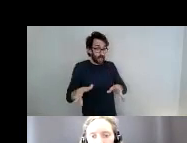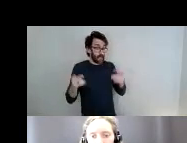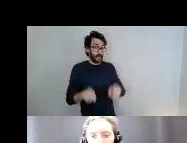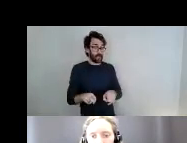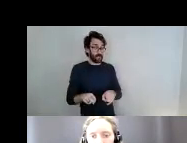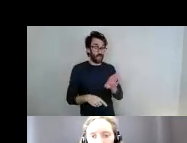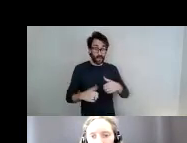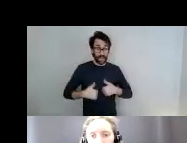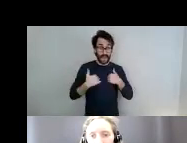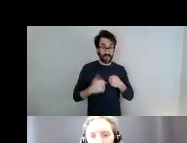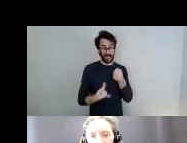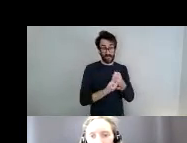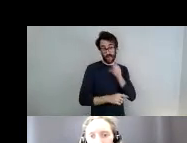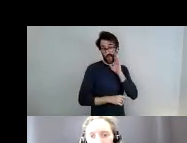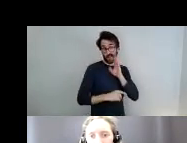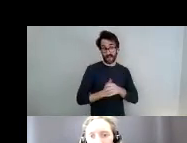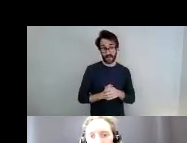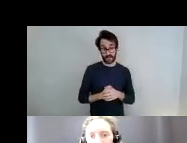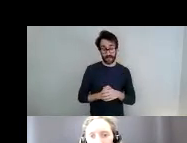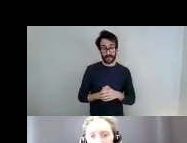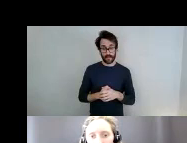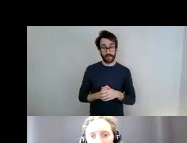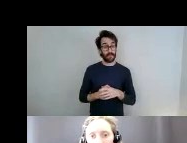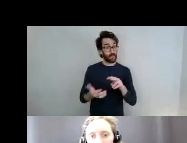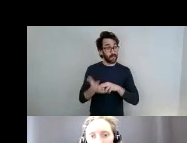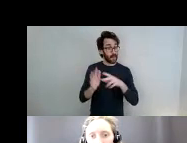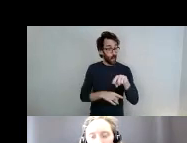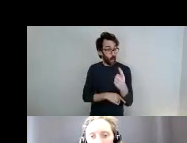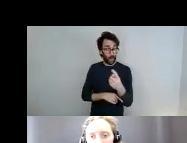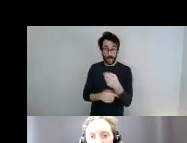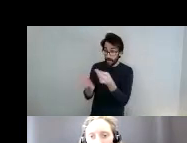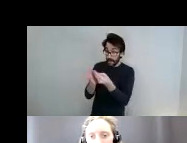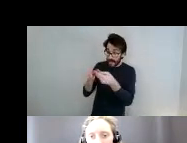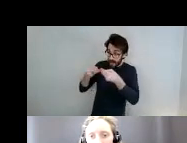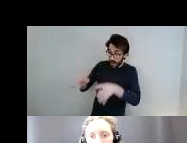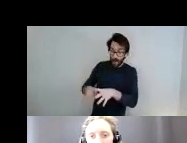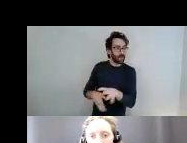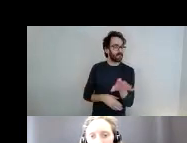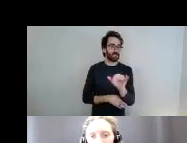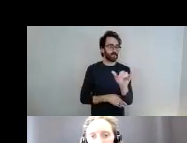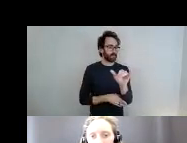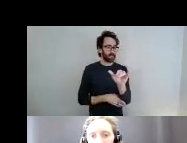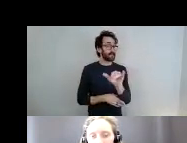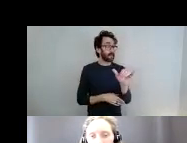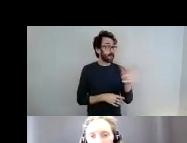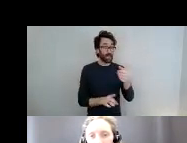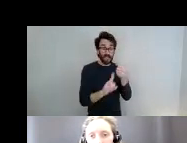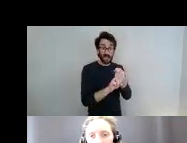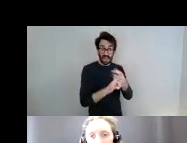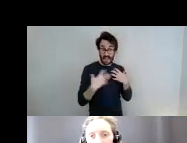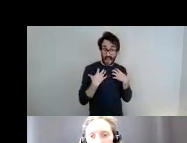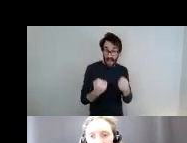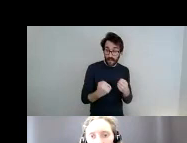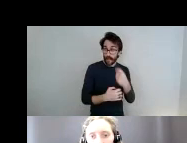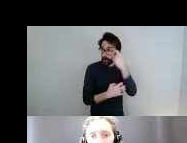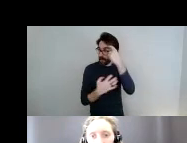life. But not only is there that financial loss, it can also impact your health,